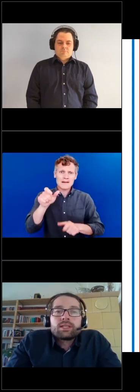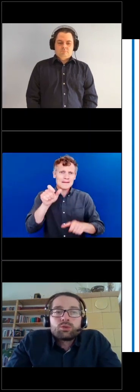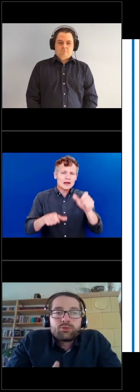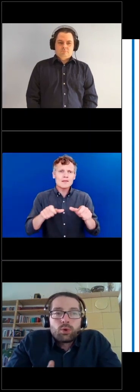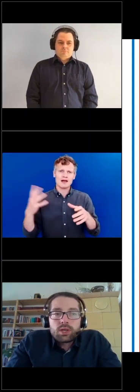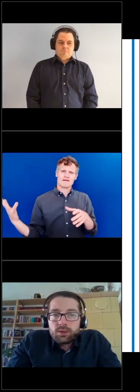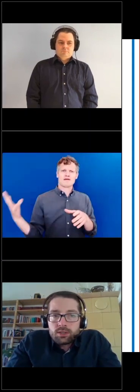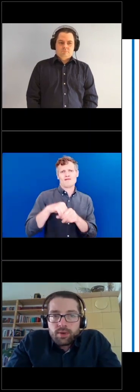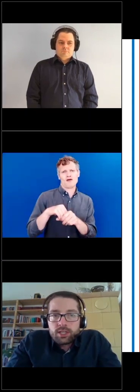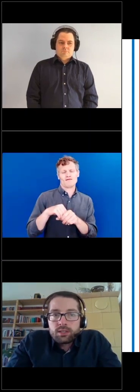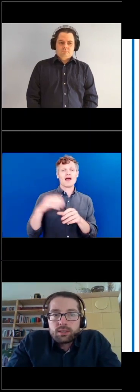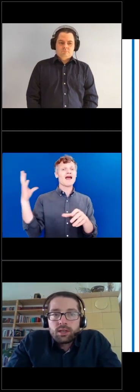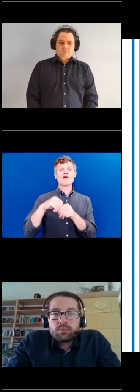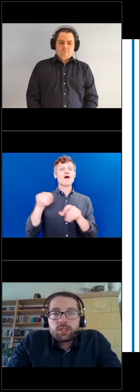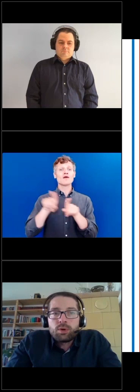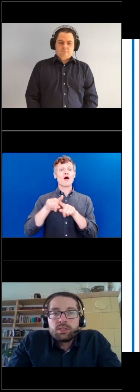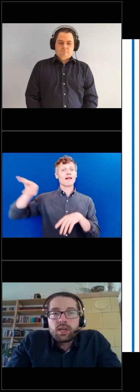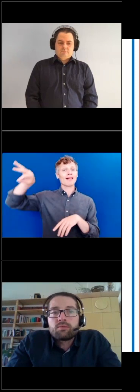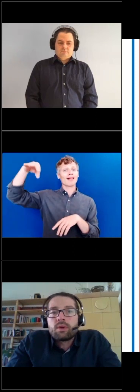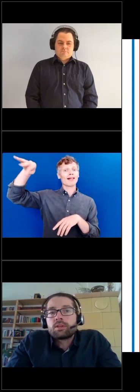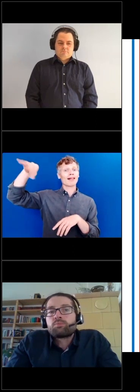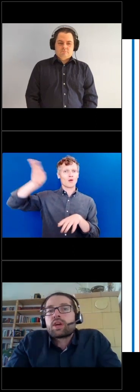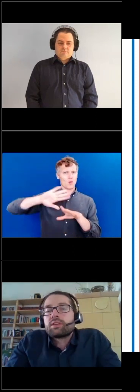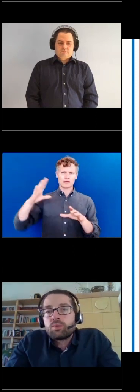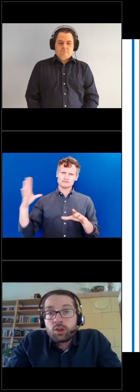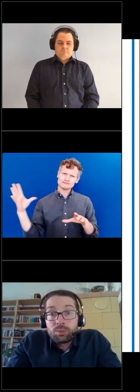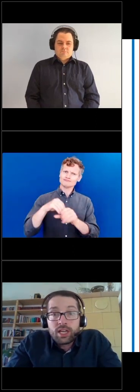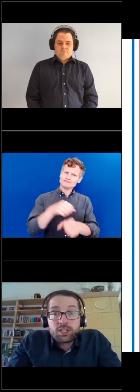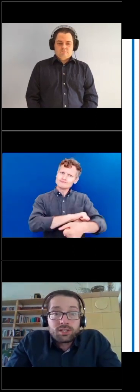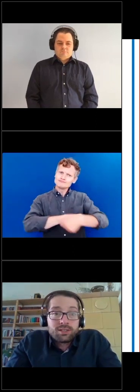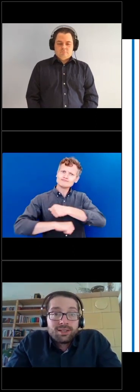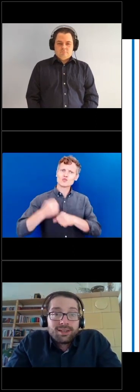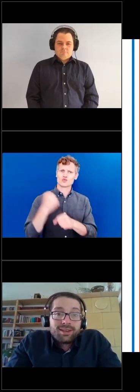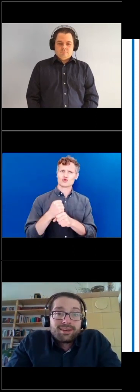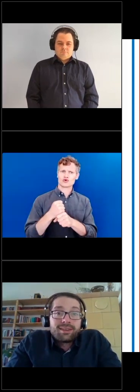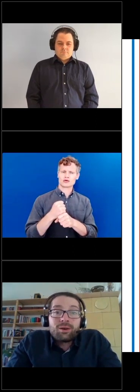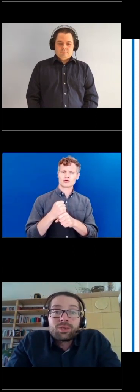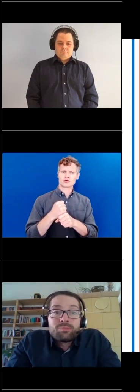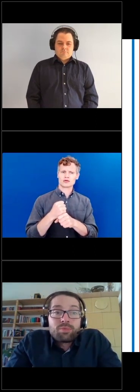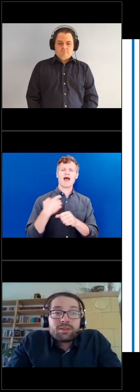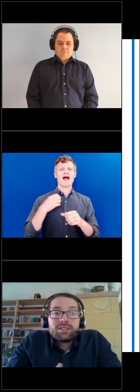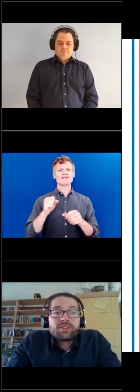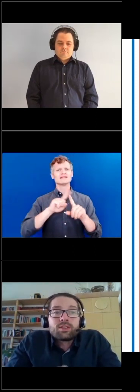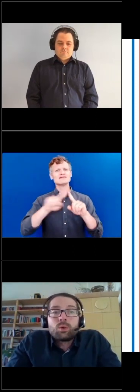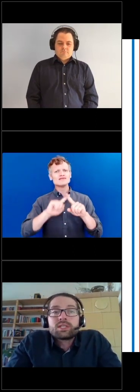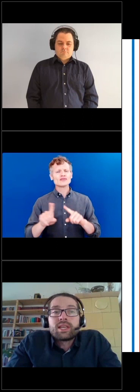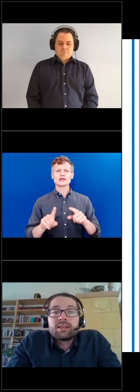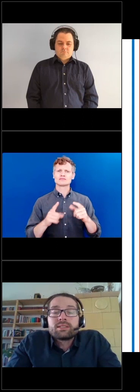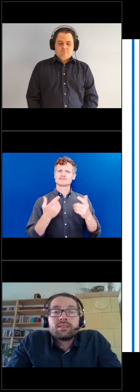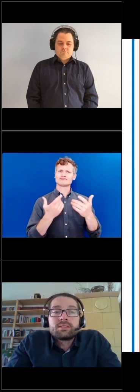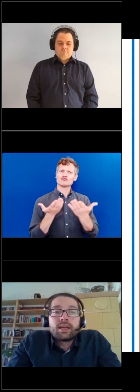Today, we listened to 4 key considerations in the response and various practical recommendations. Now it is imperative that